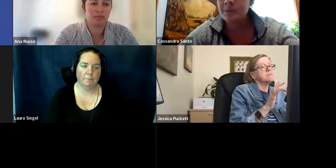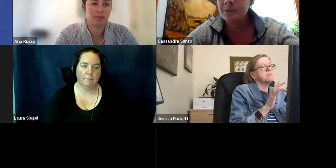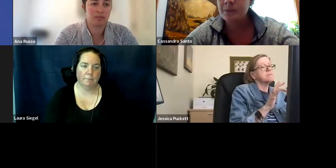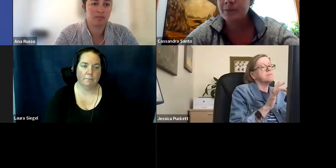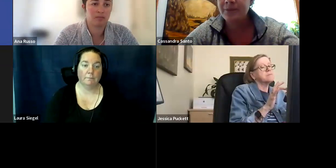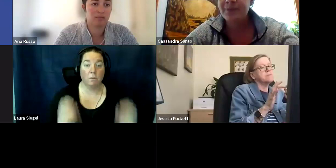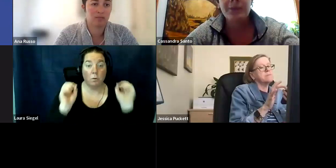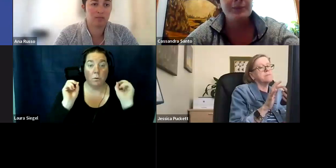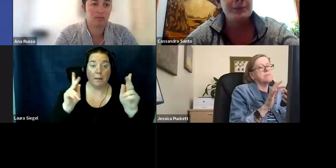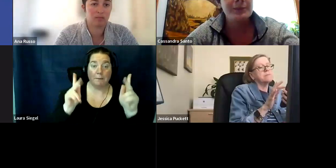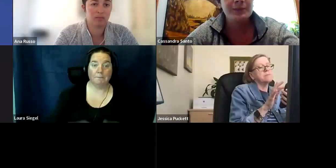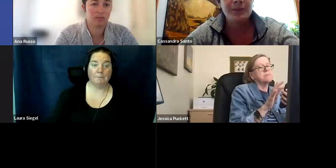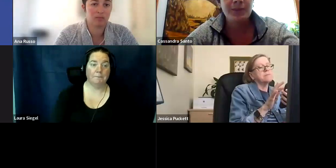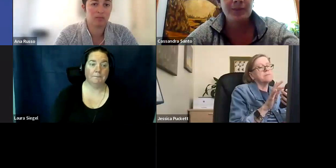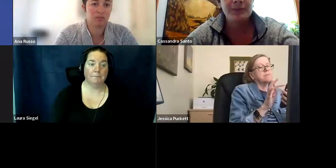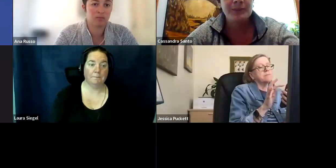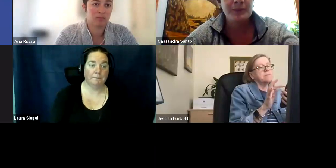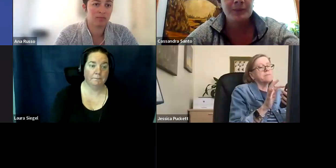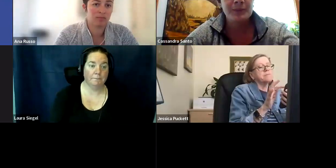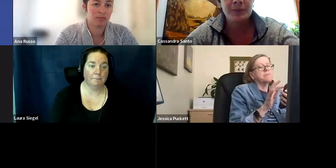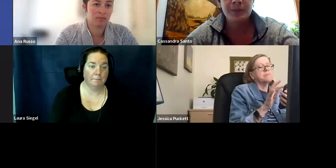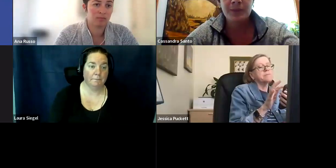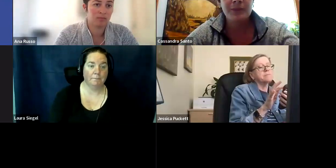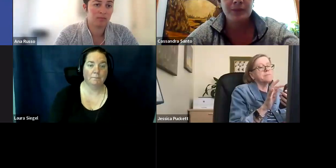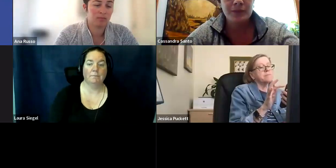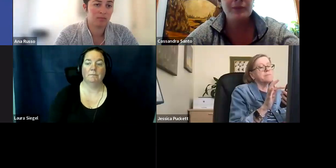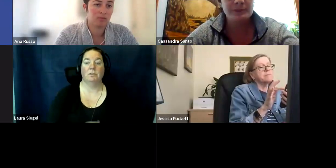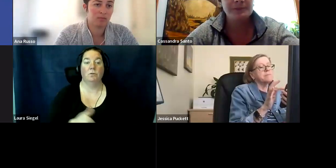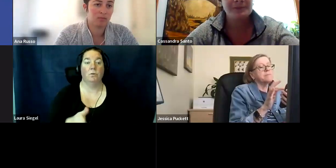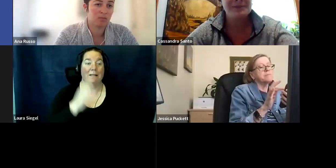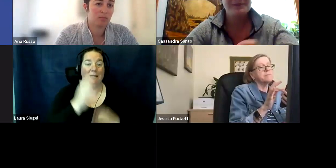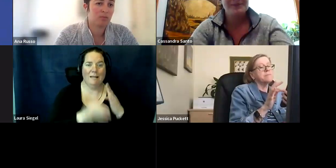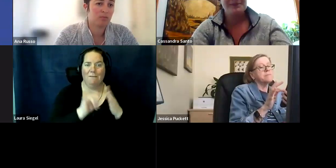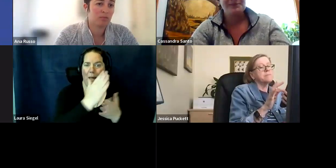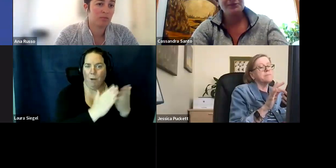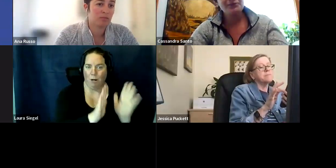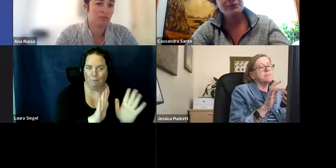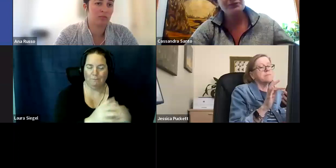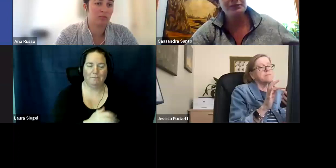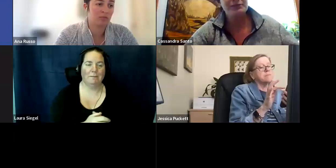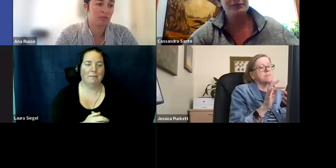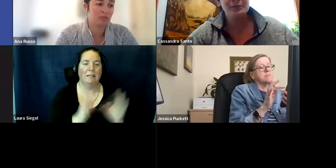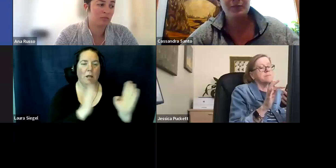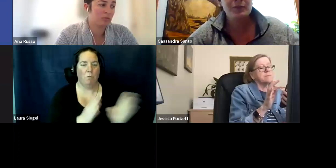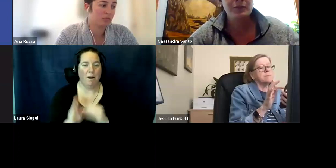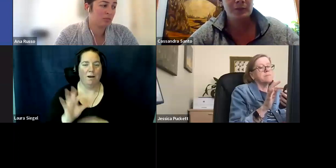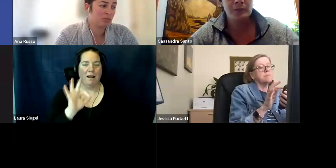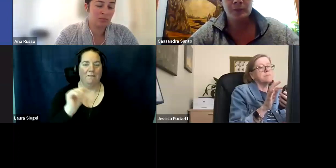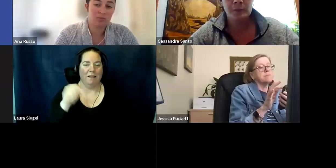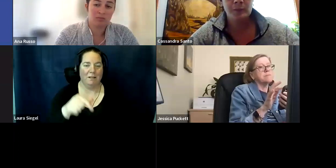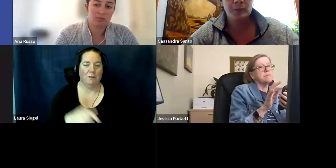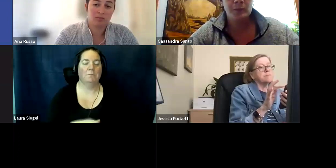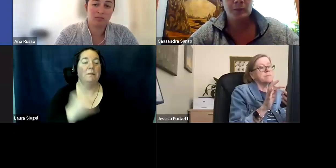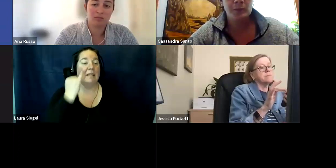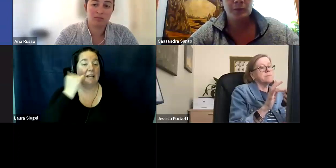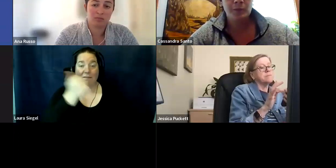Okay, that ends this part of the sort of prepared FAQs, but again, please feel free to